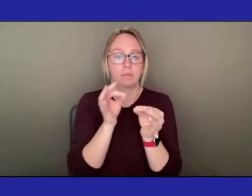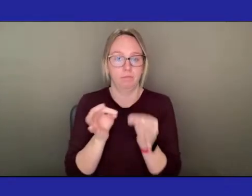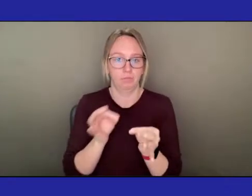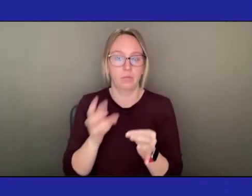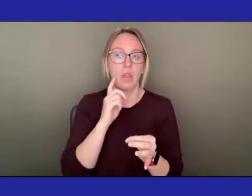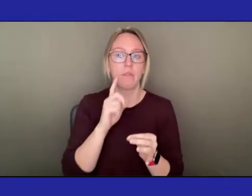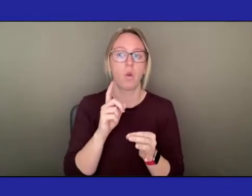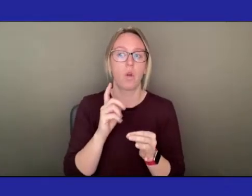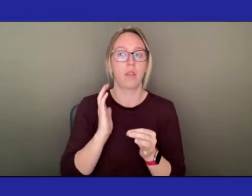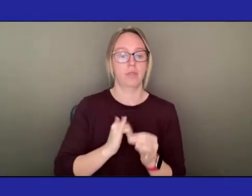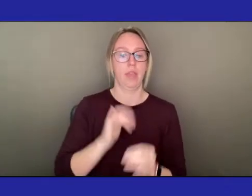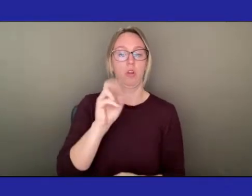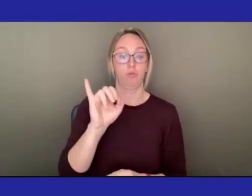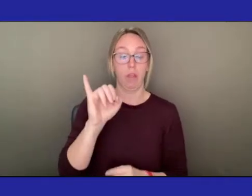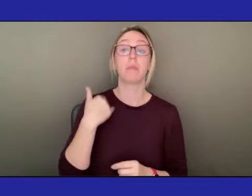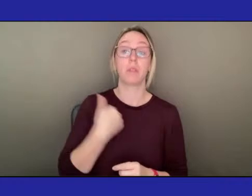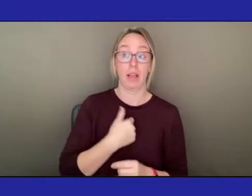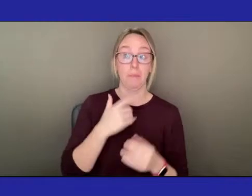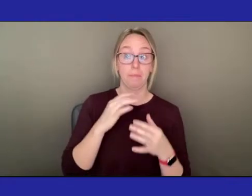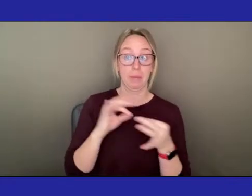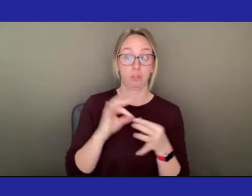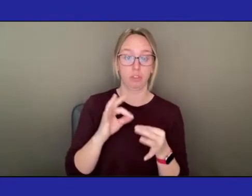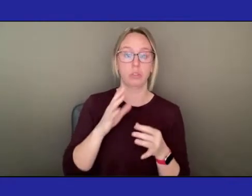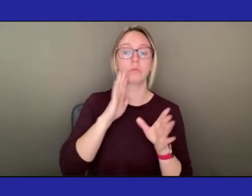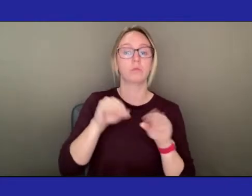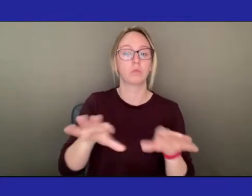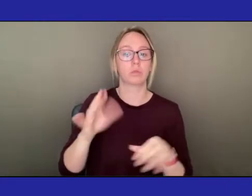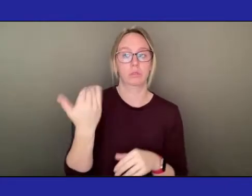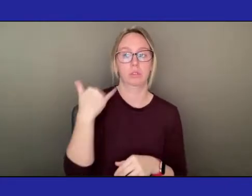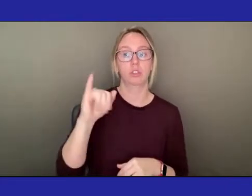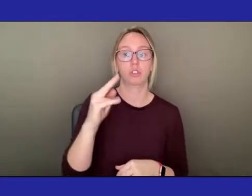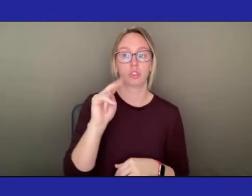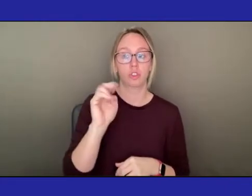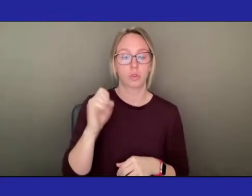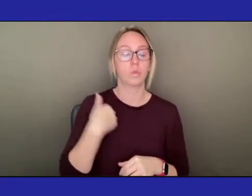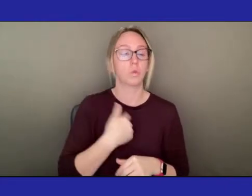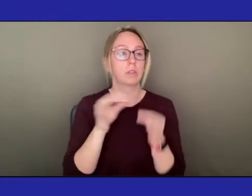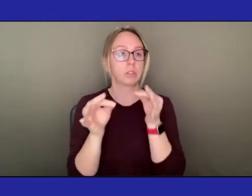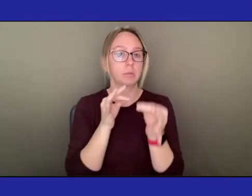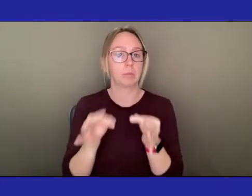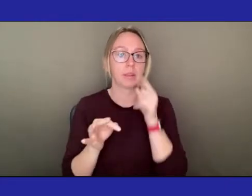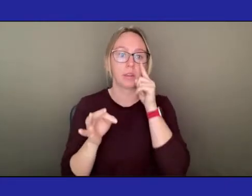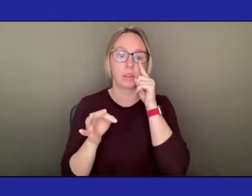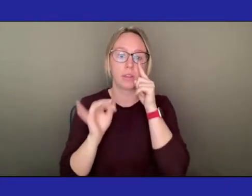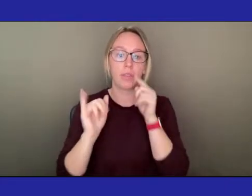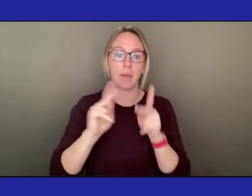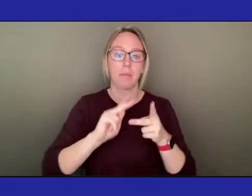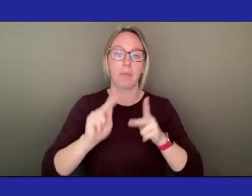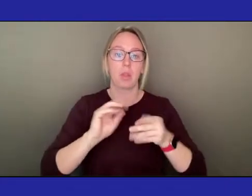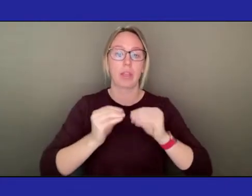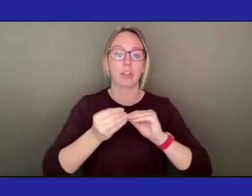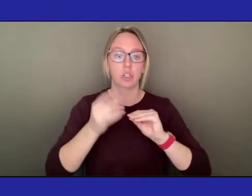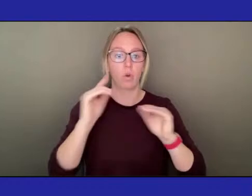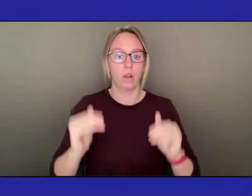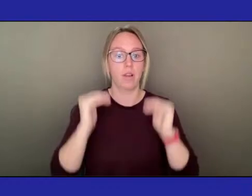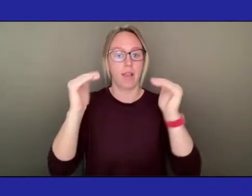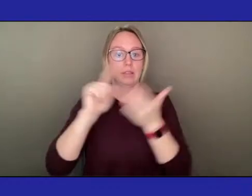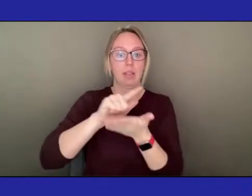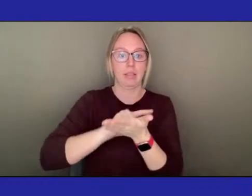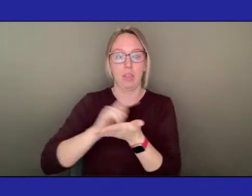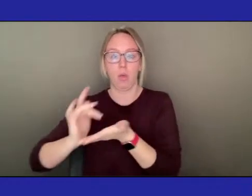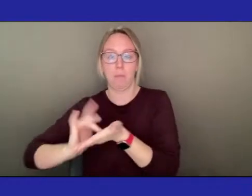June in which we laid out our population health vision for an enhanced medical legal partnership program. We outlined some of the